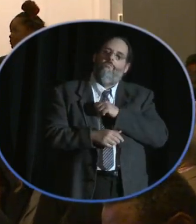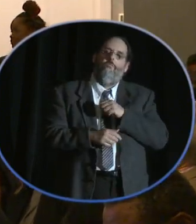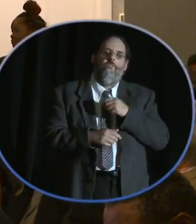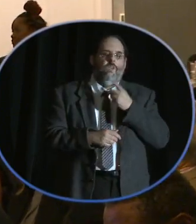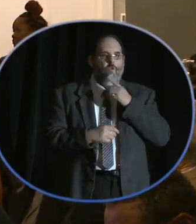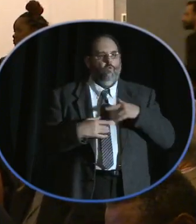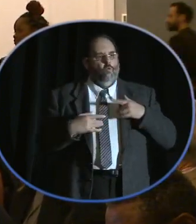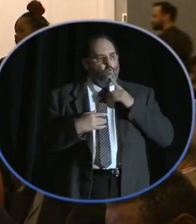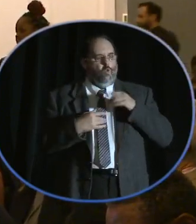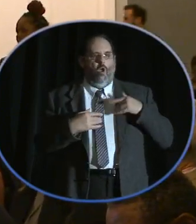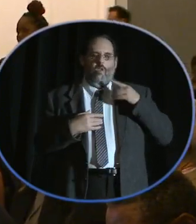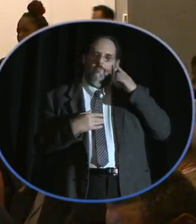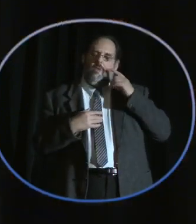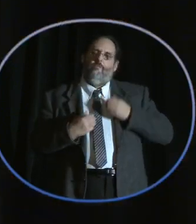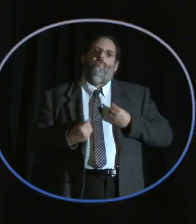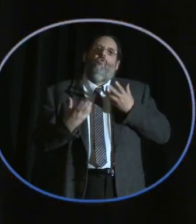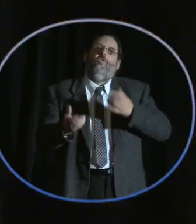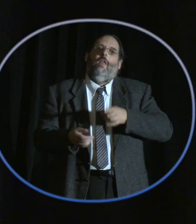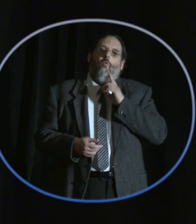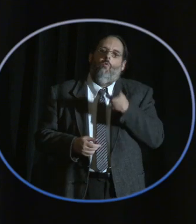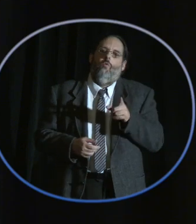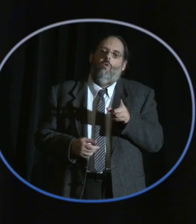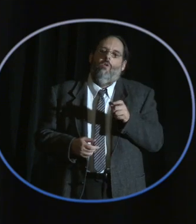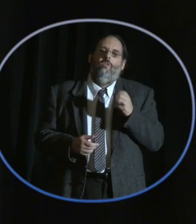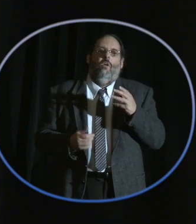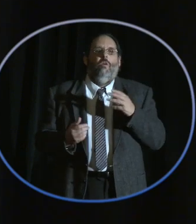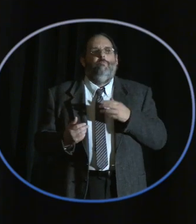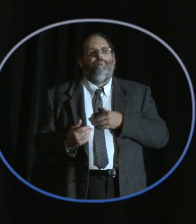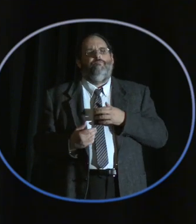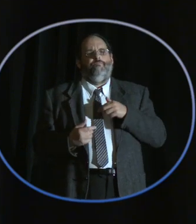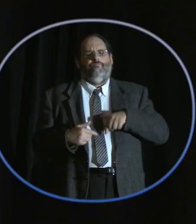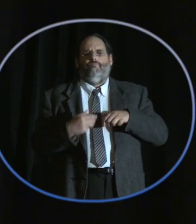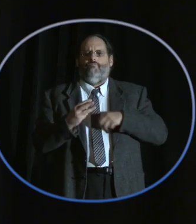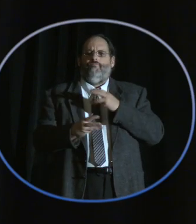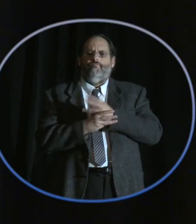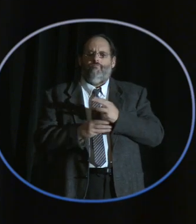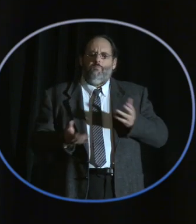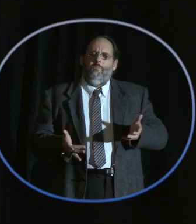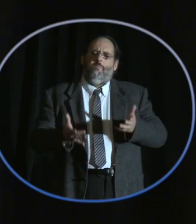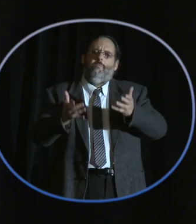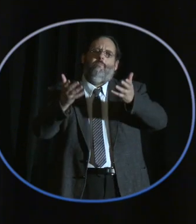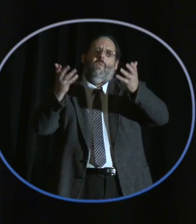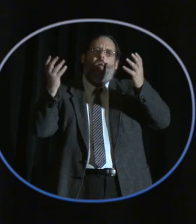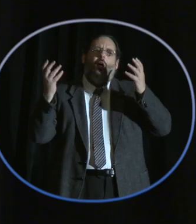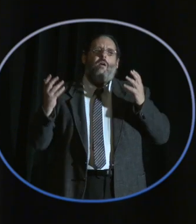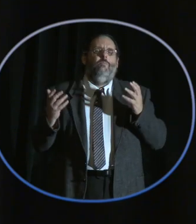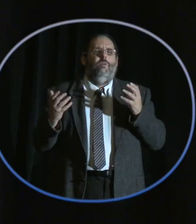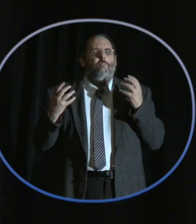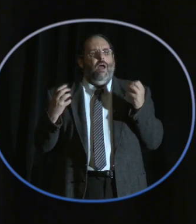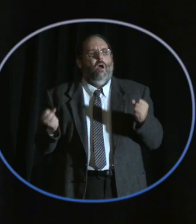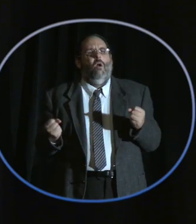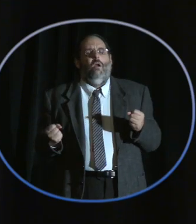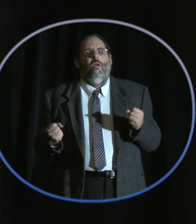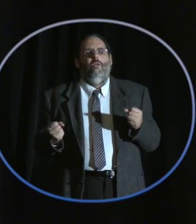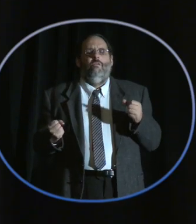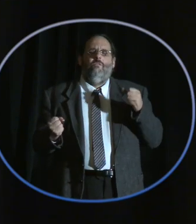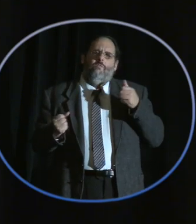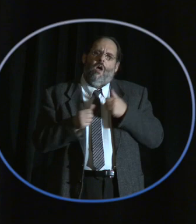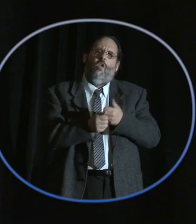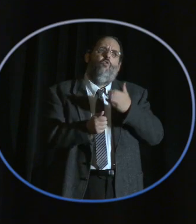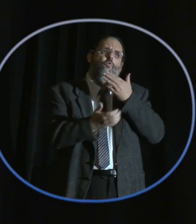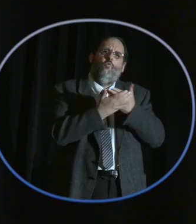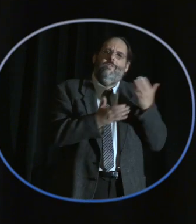in our hearts and in our minds, and so store up in this world a great reservoir of power for what is